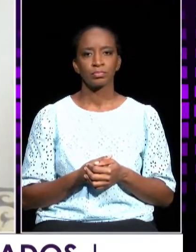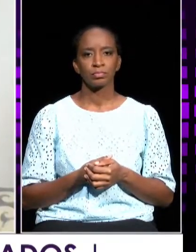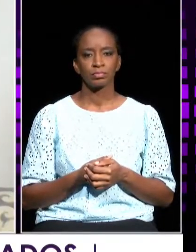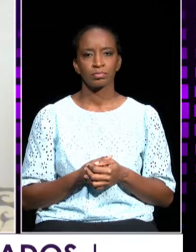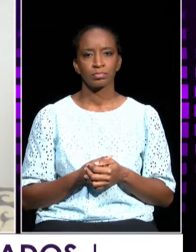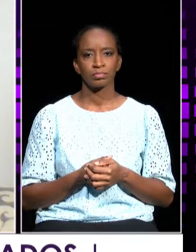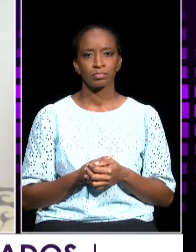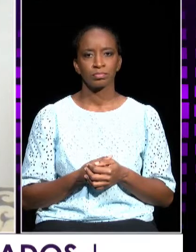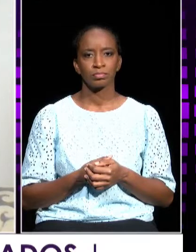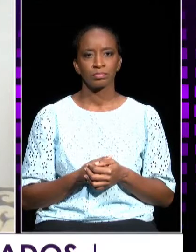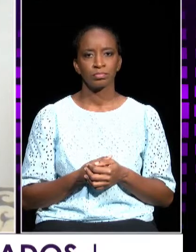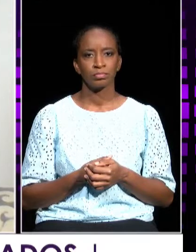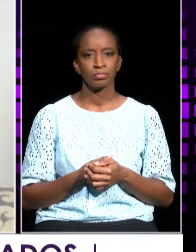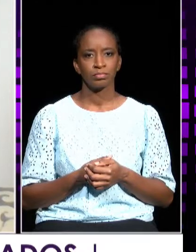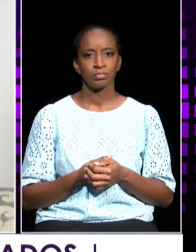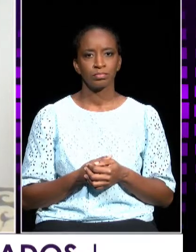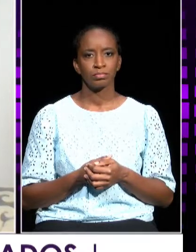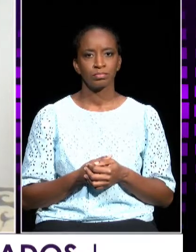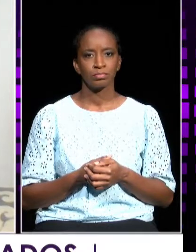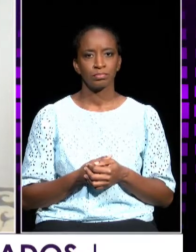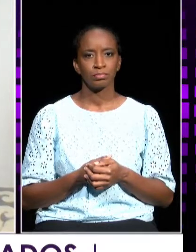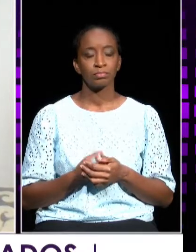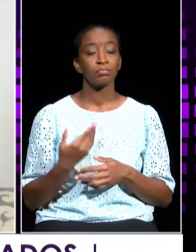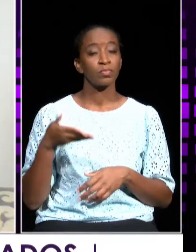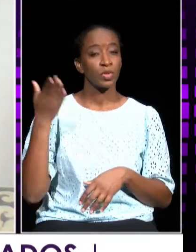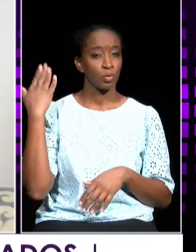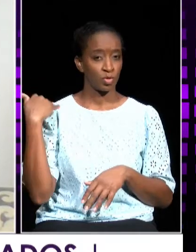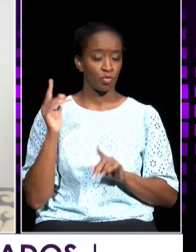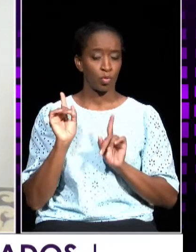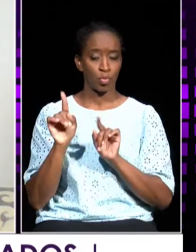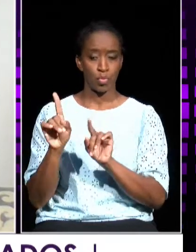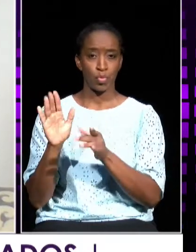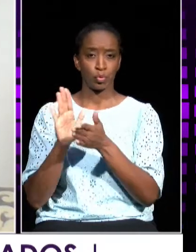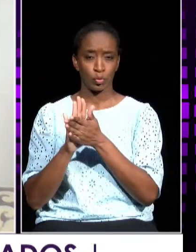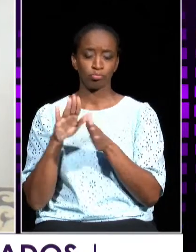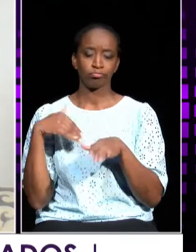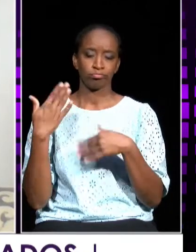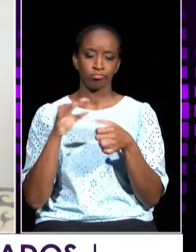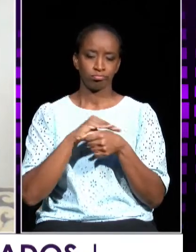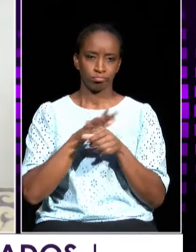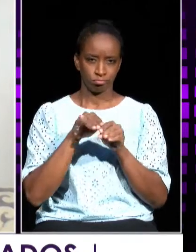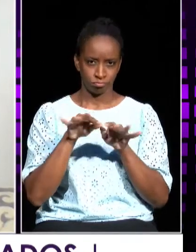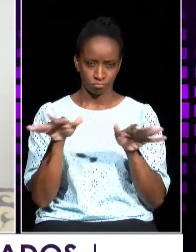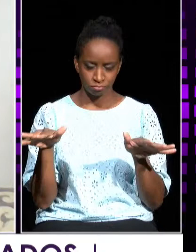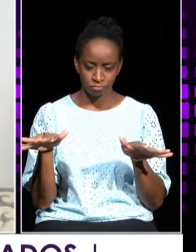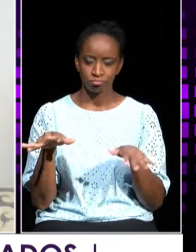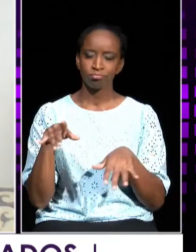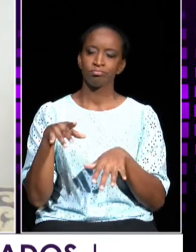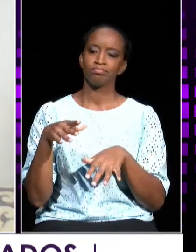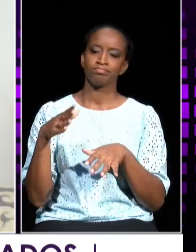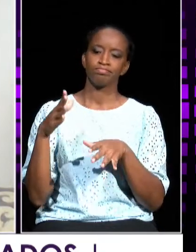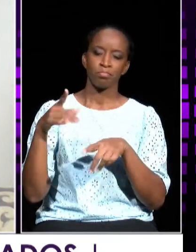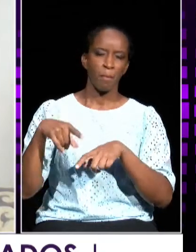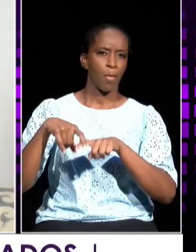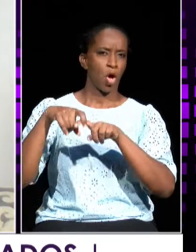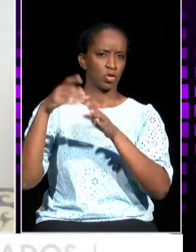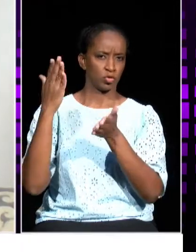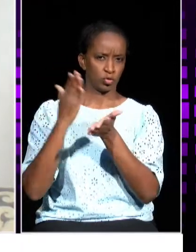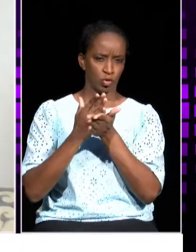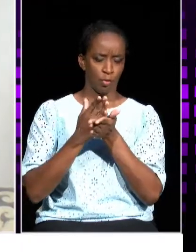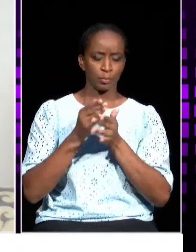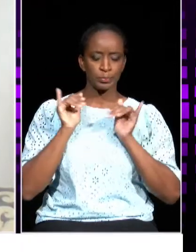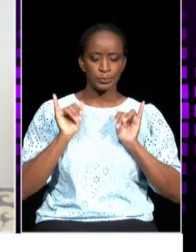the in-person class to the home environment or into the